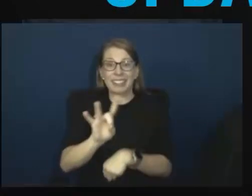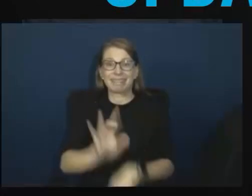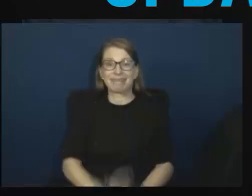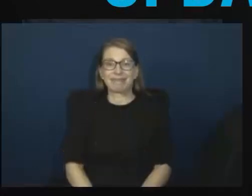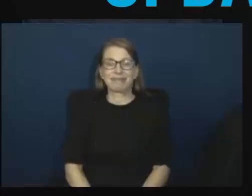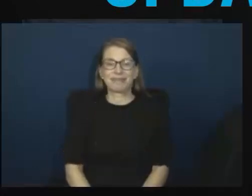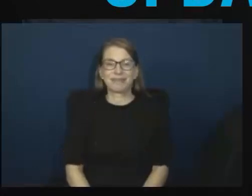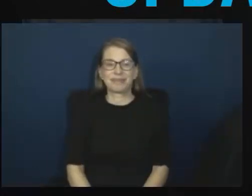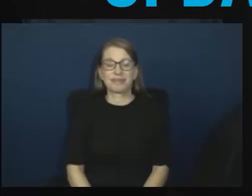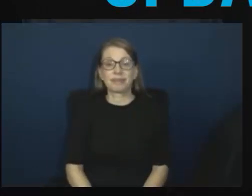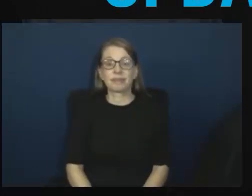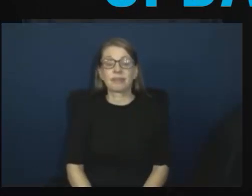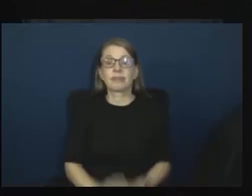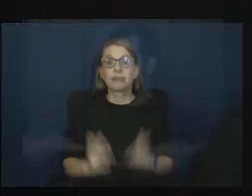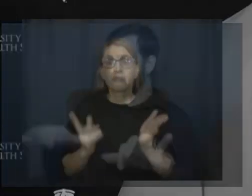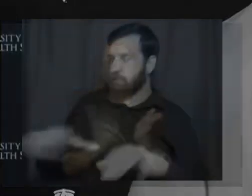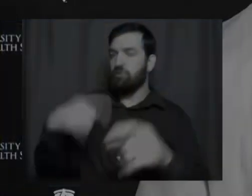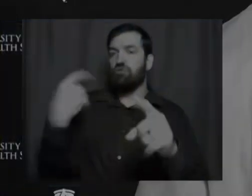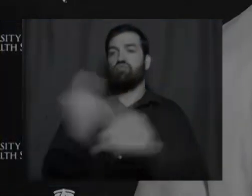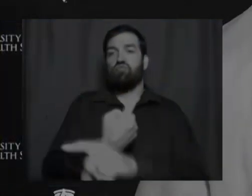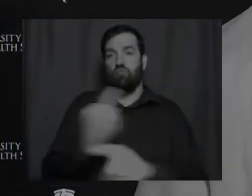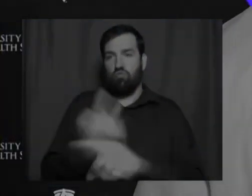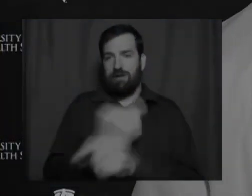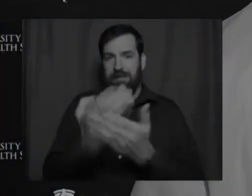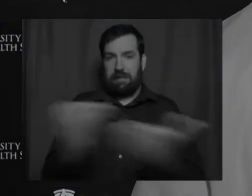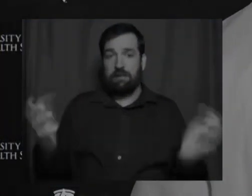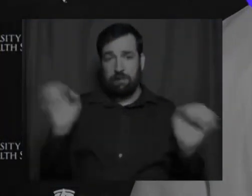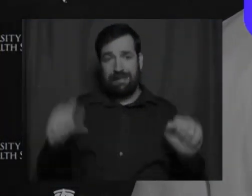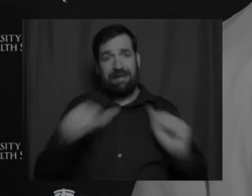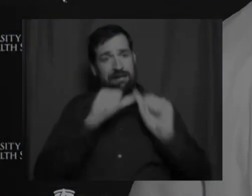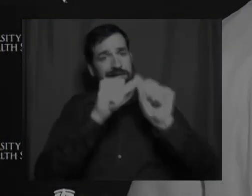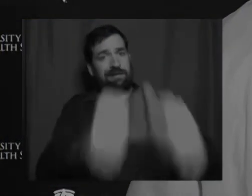Subscribe to our morning medical update and open mics